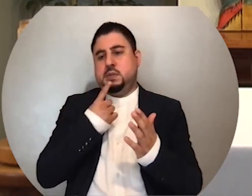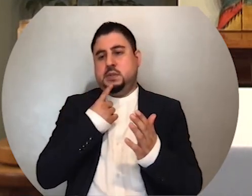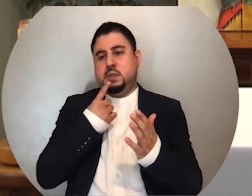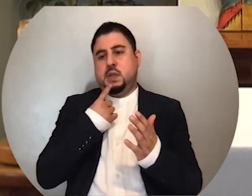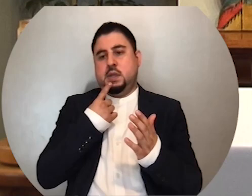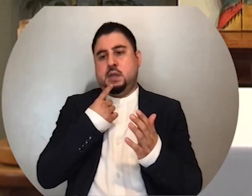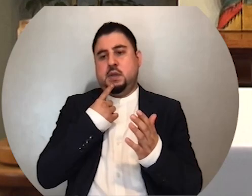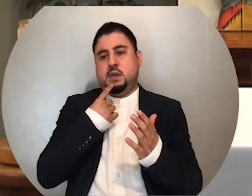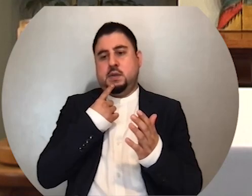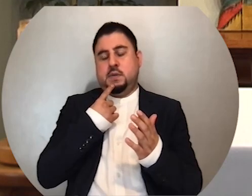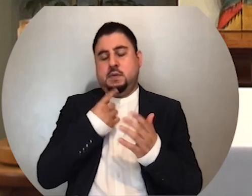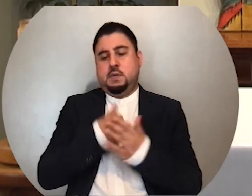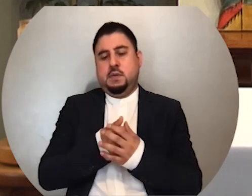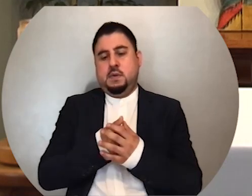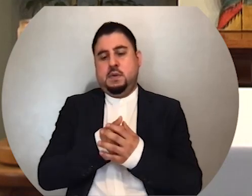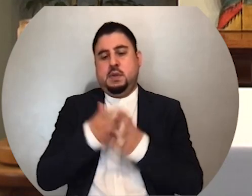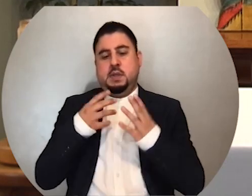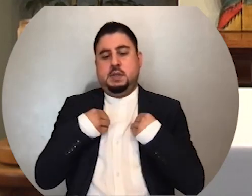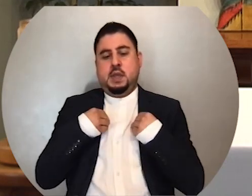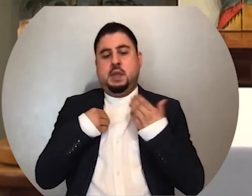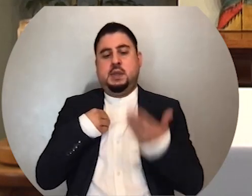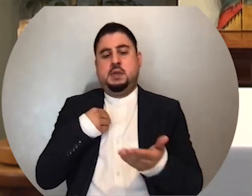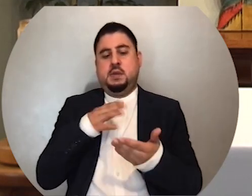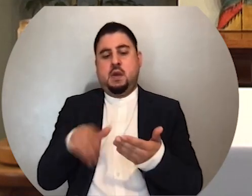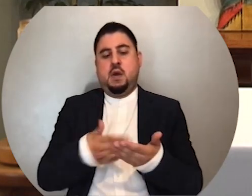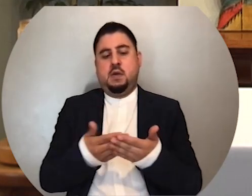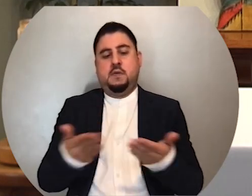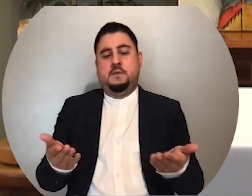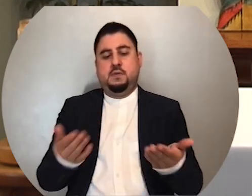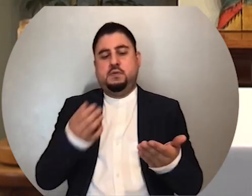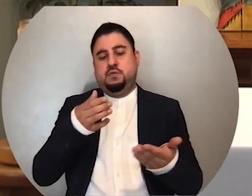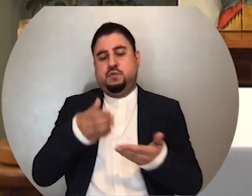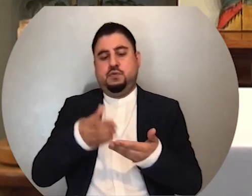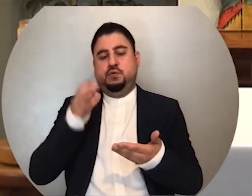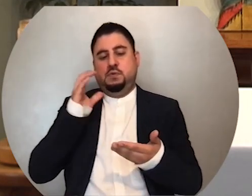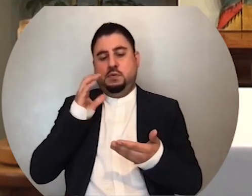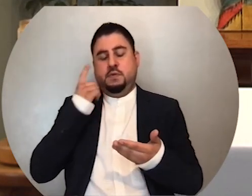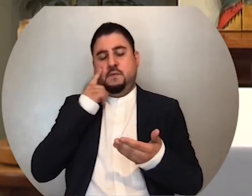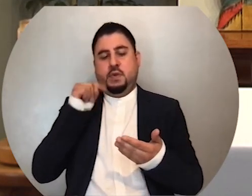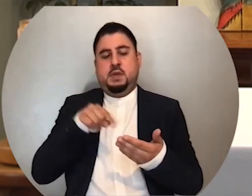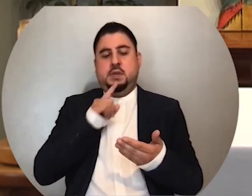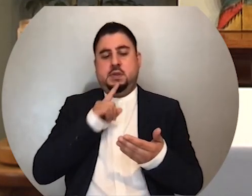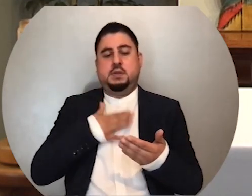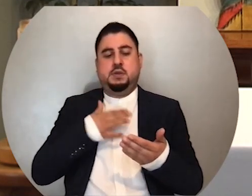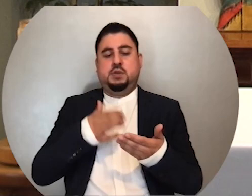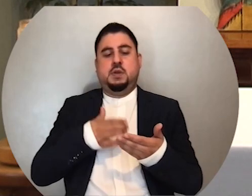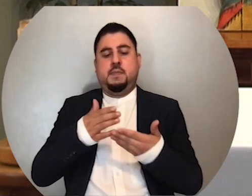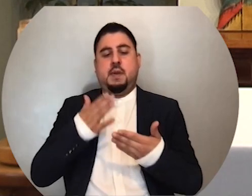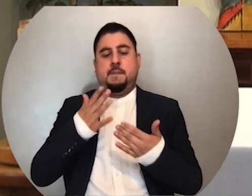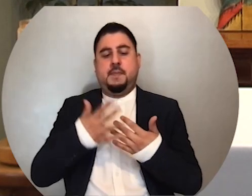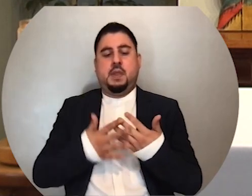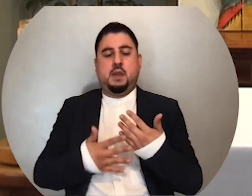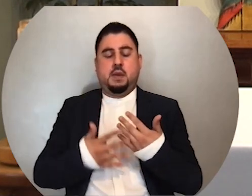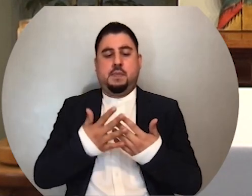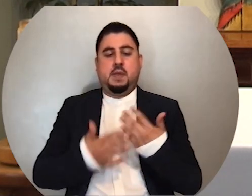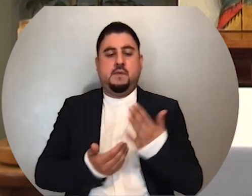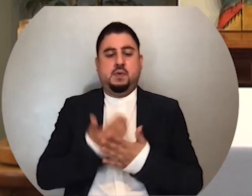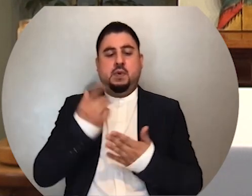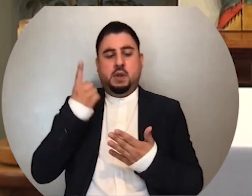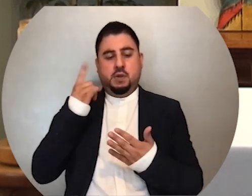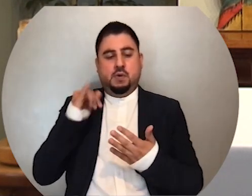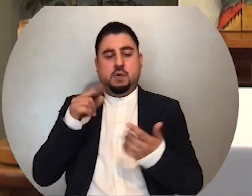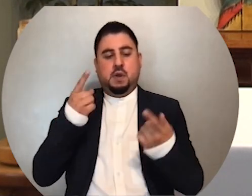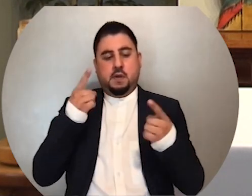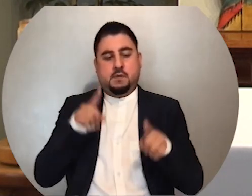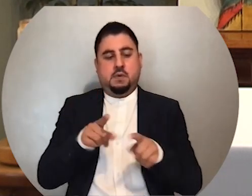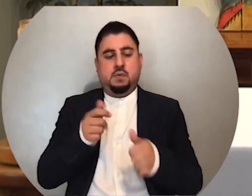saying, "Take this, all of you, and drink from it, for this is the chalice of my blood, the blood of